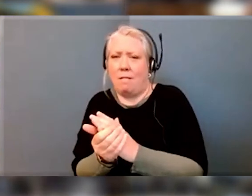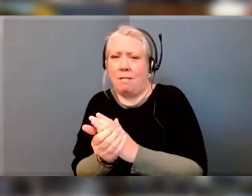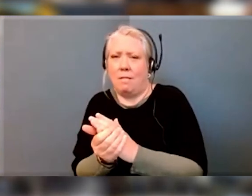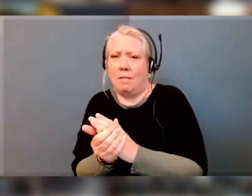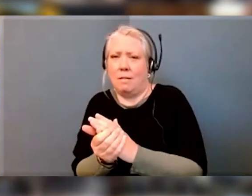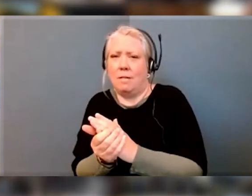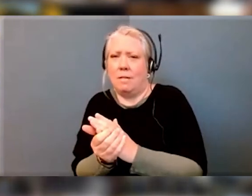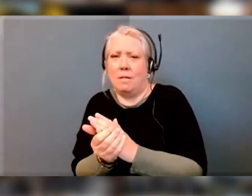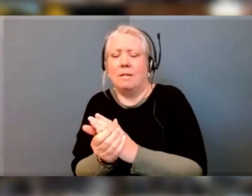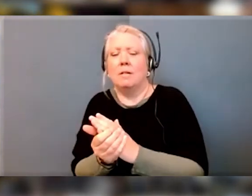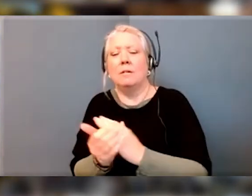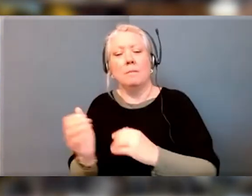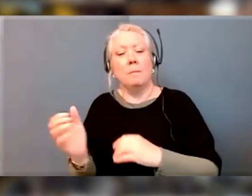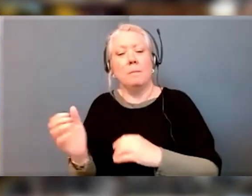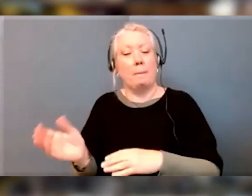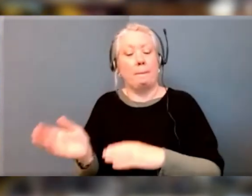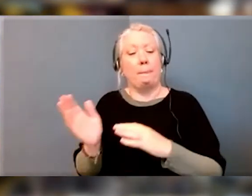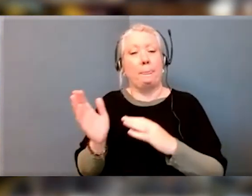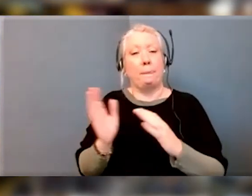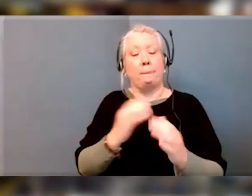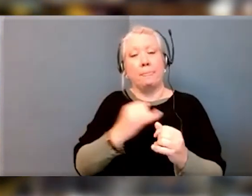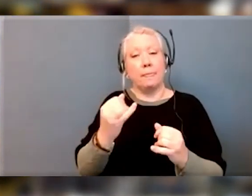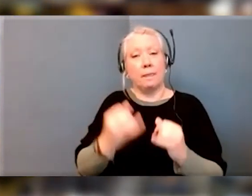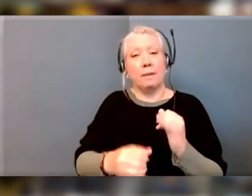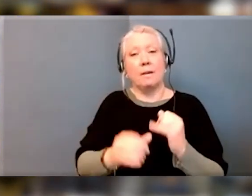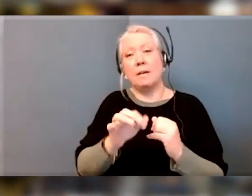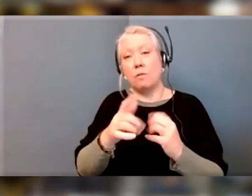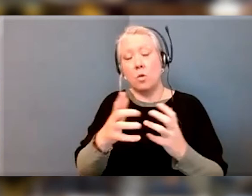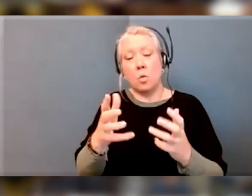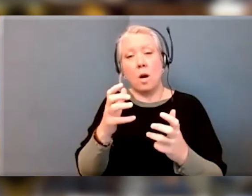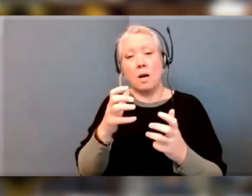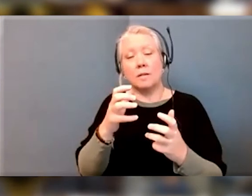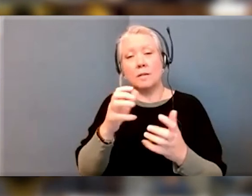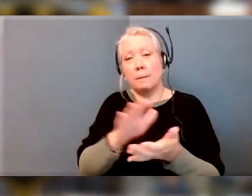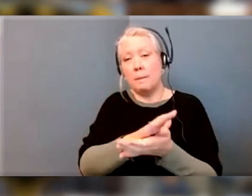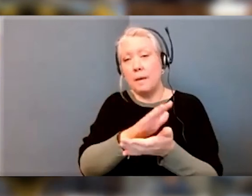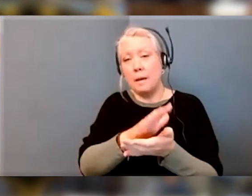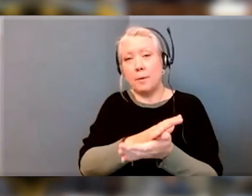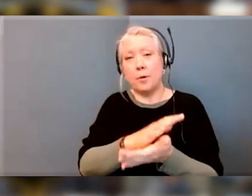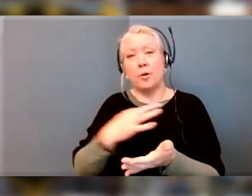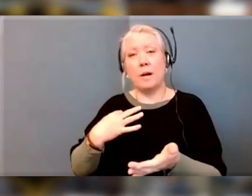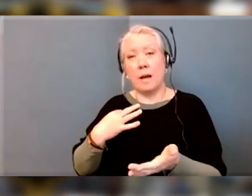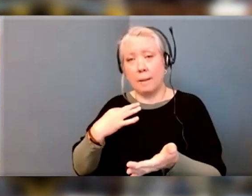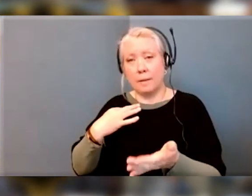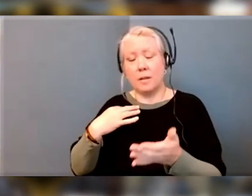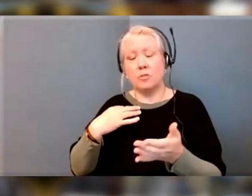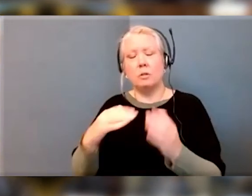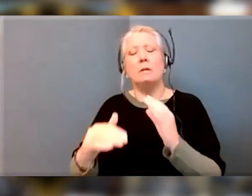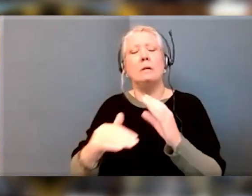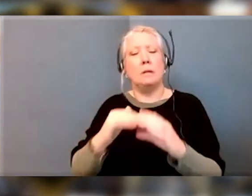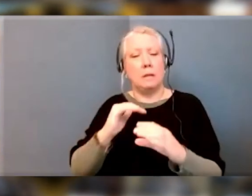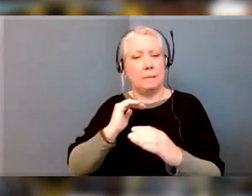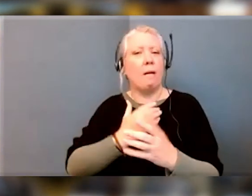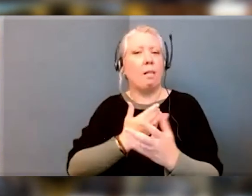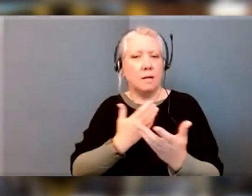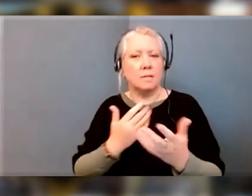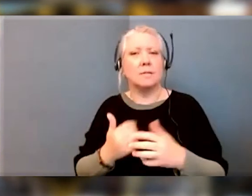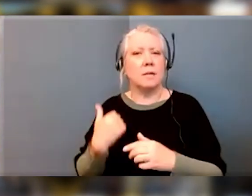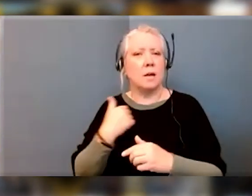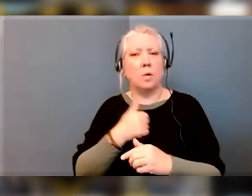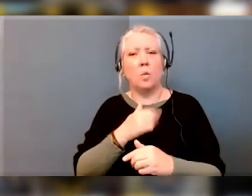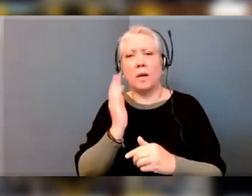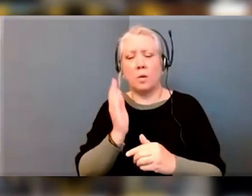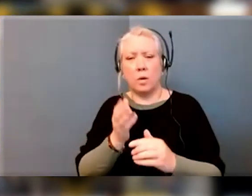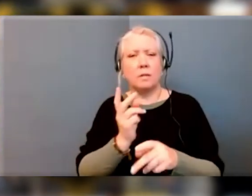another reminder that if you would like a mail-in application, to please email us, and we can coordinate